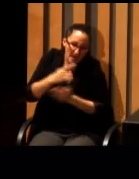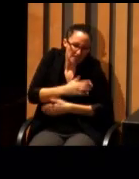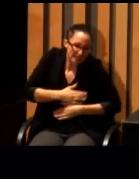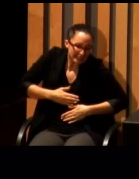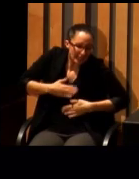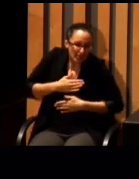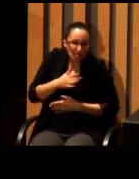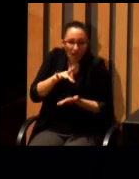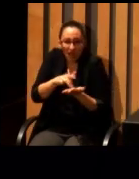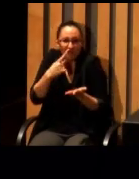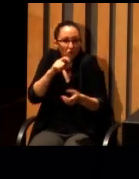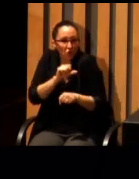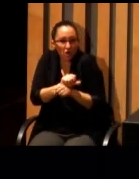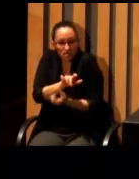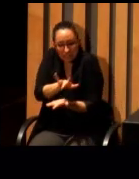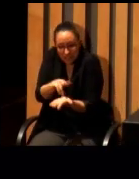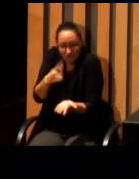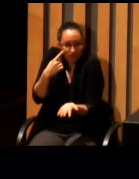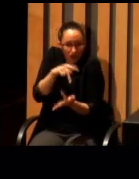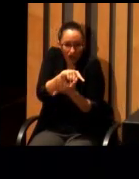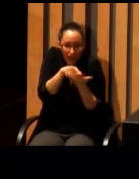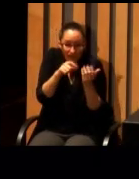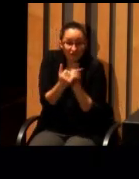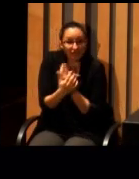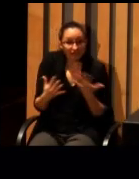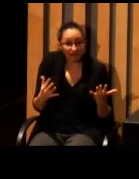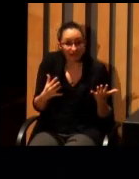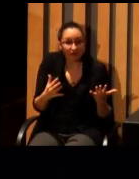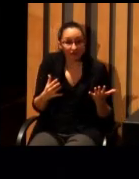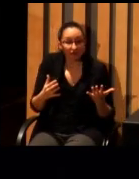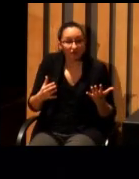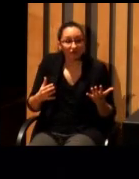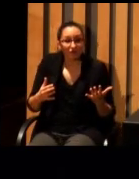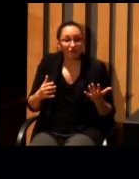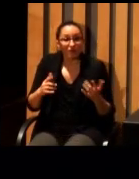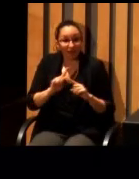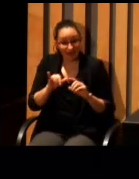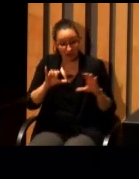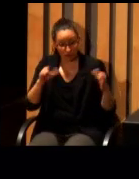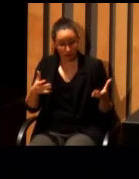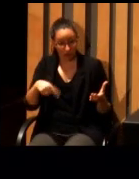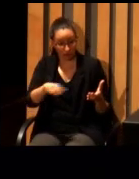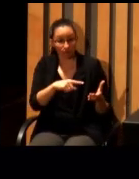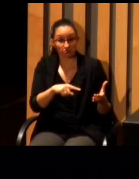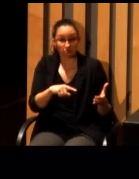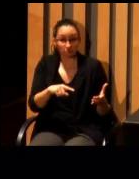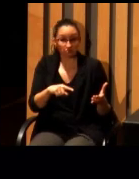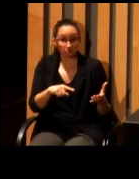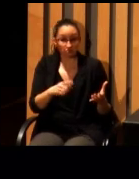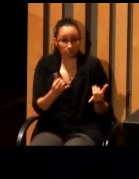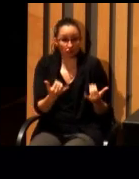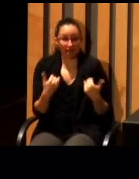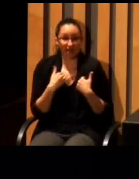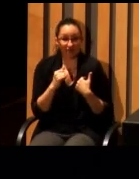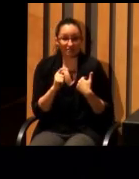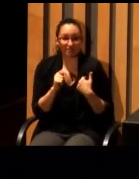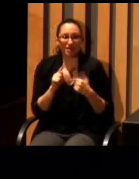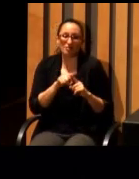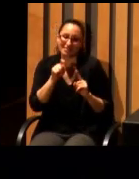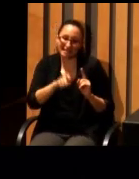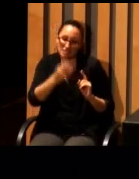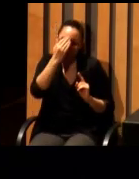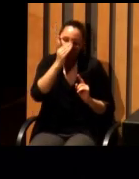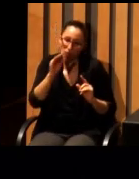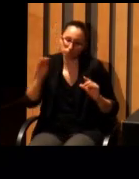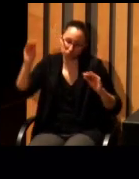used for work, used for everything else. But it's a group that exists, and that's where you want to put them at. I was saying to somebody